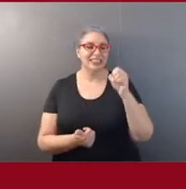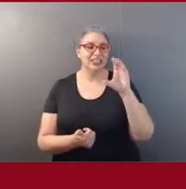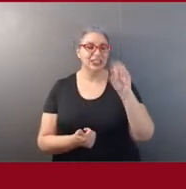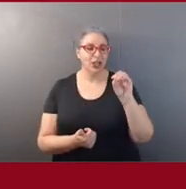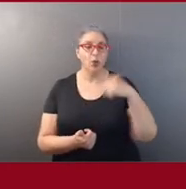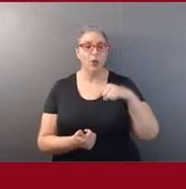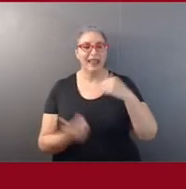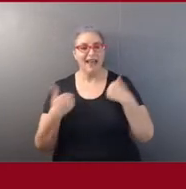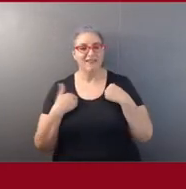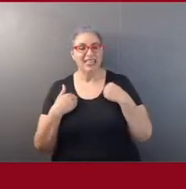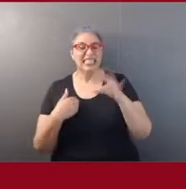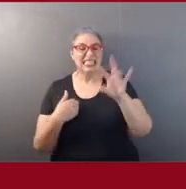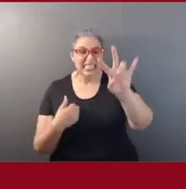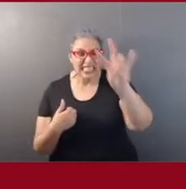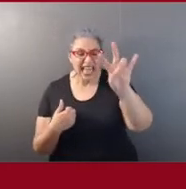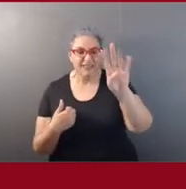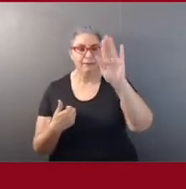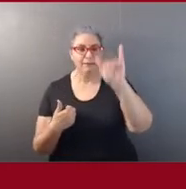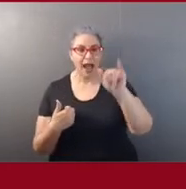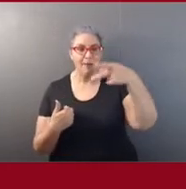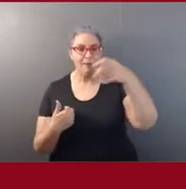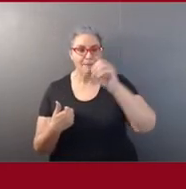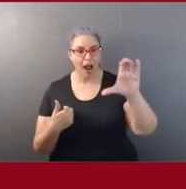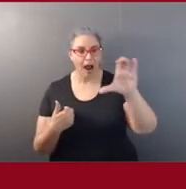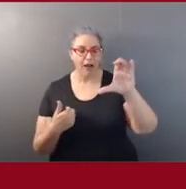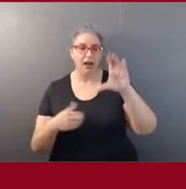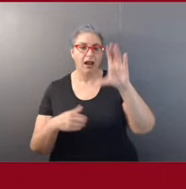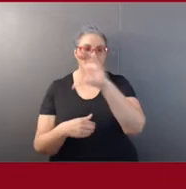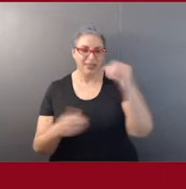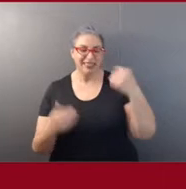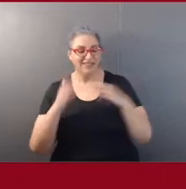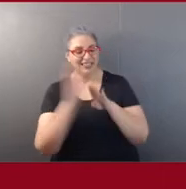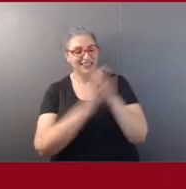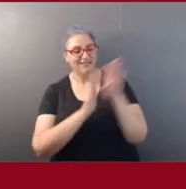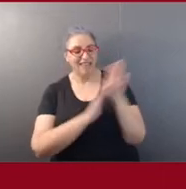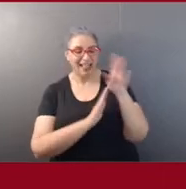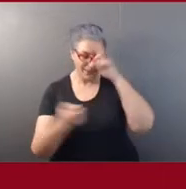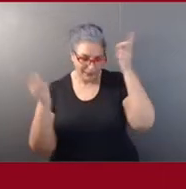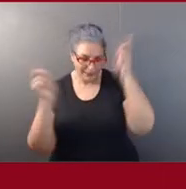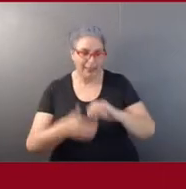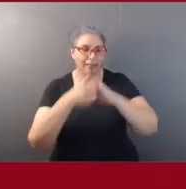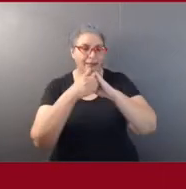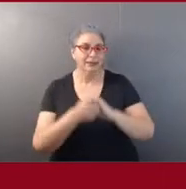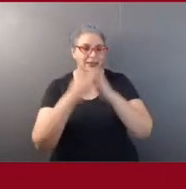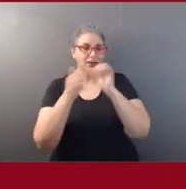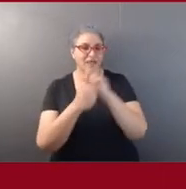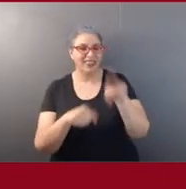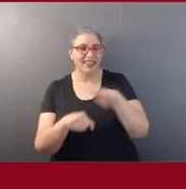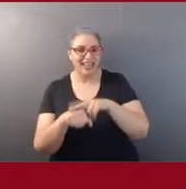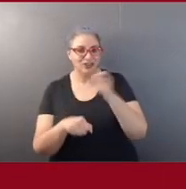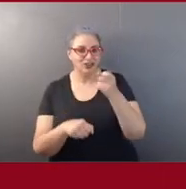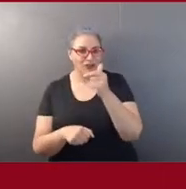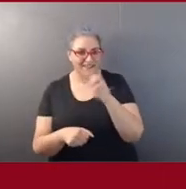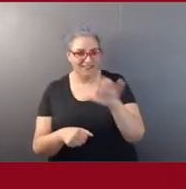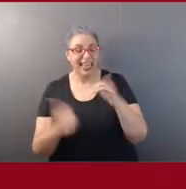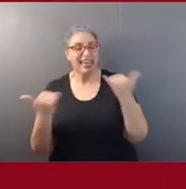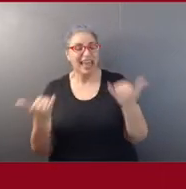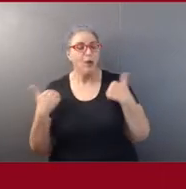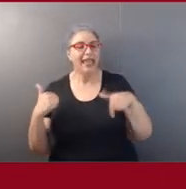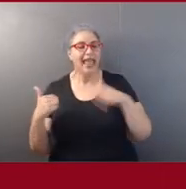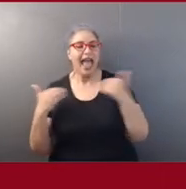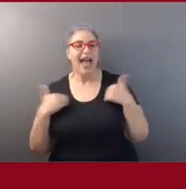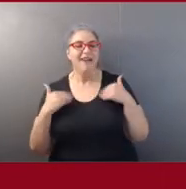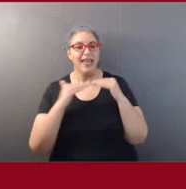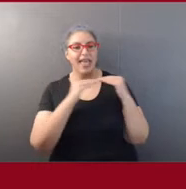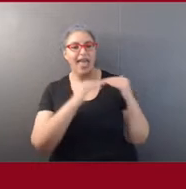BIPOC companies development deals with National Geographic, and we're working on an equity provision to really focus on getting